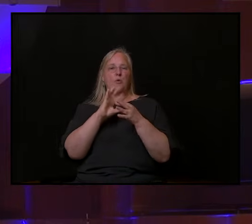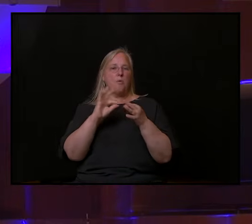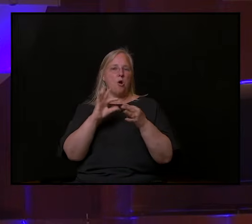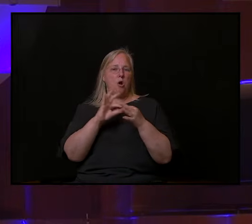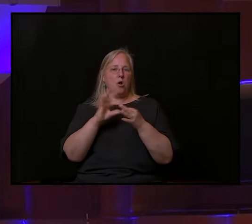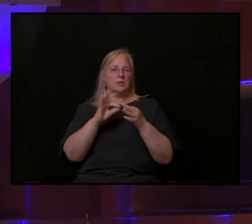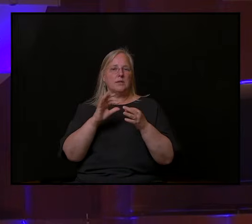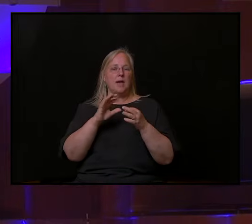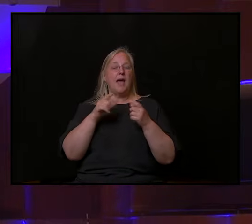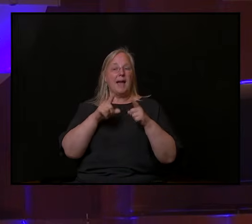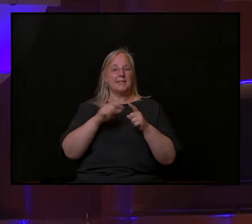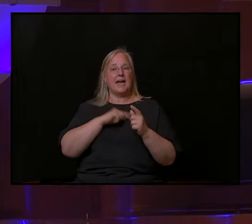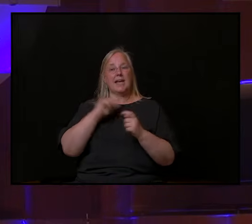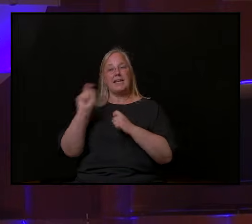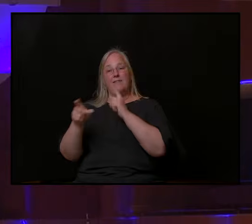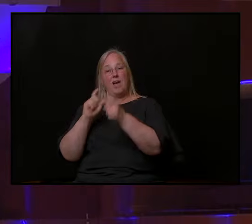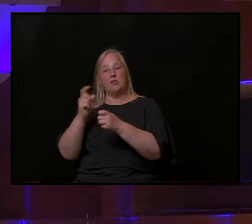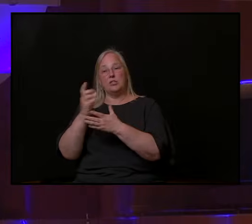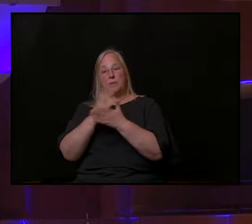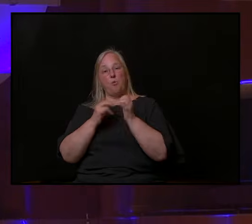out some awards.